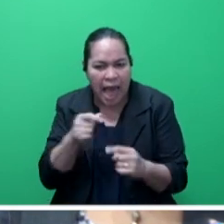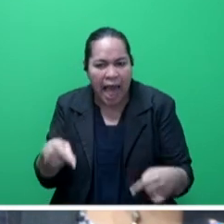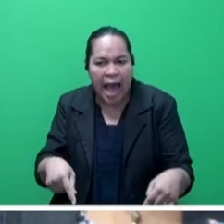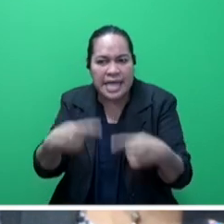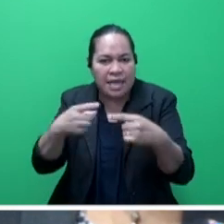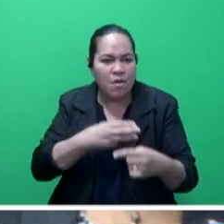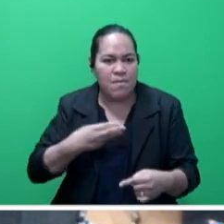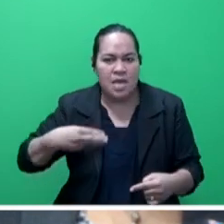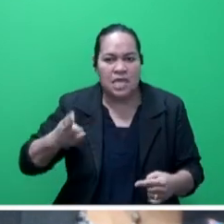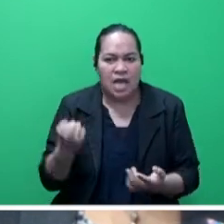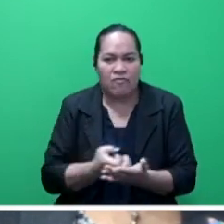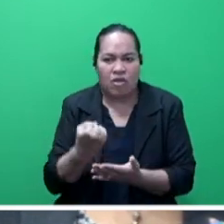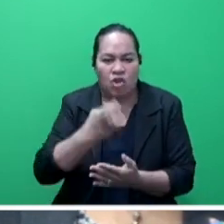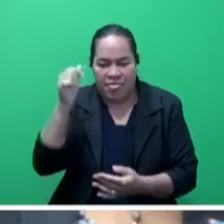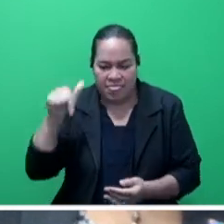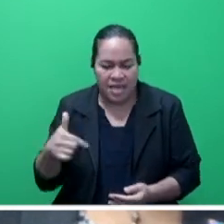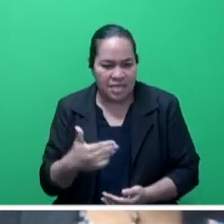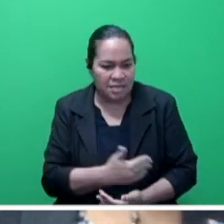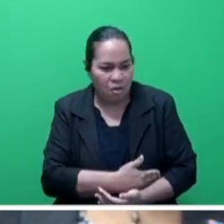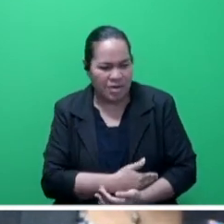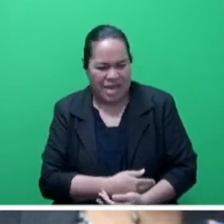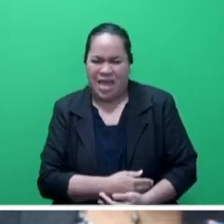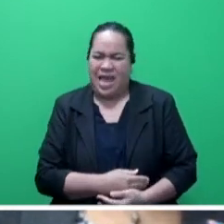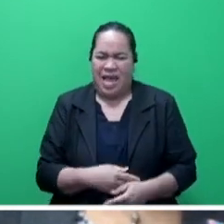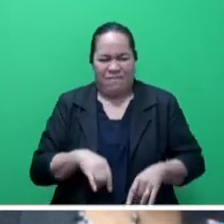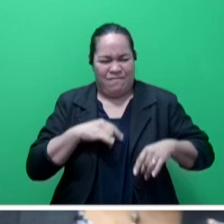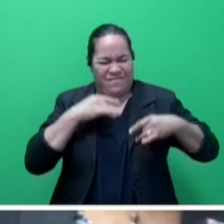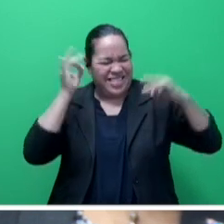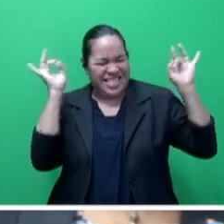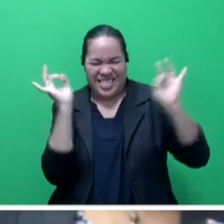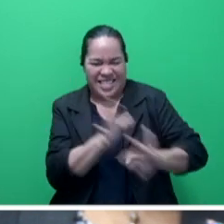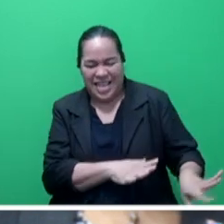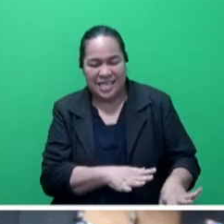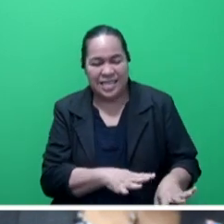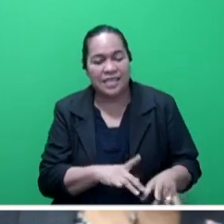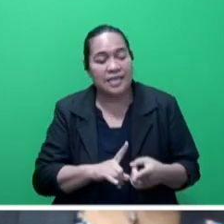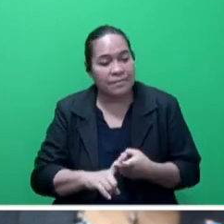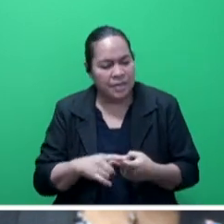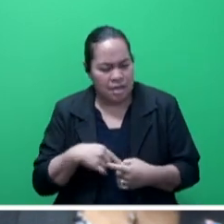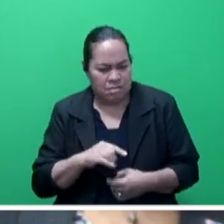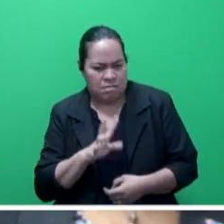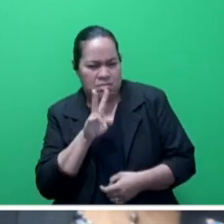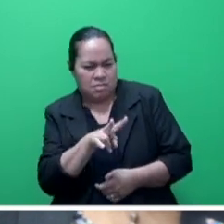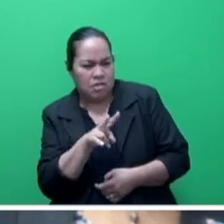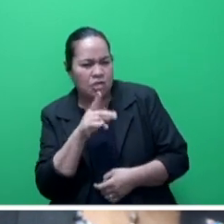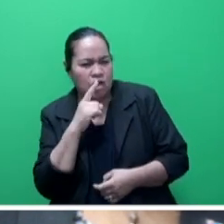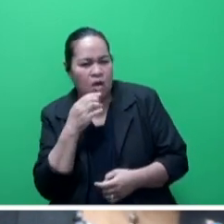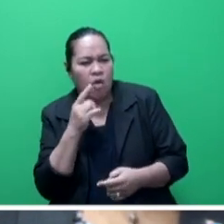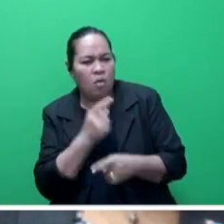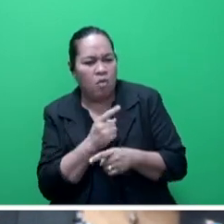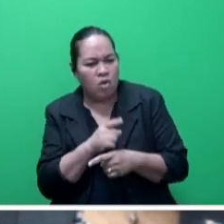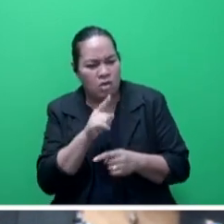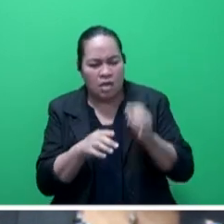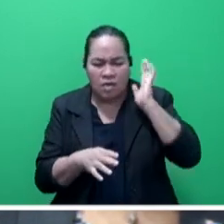Minister for Economy this morning, Honorable Speaker. Absolutely disgusting. In fact, it appears that it's bordering on the abuse